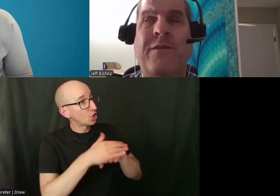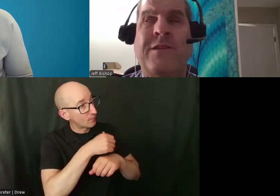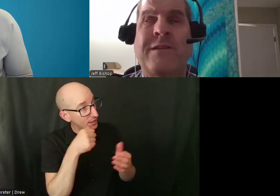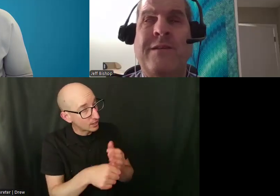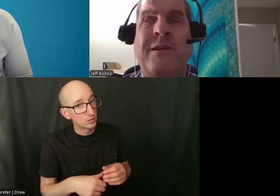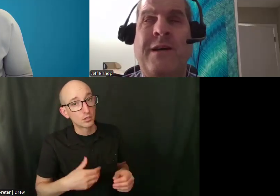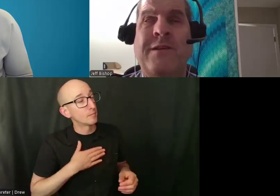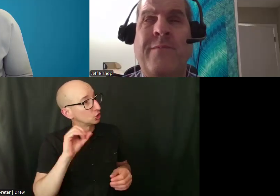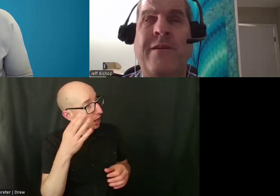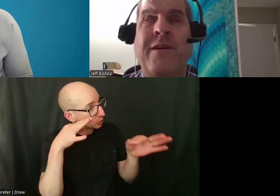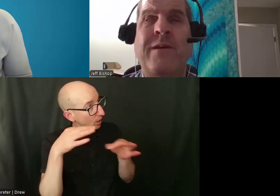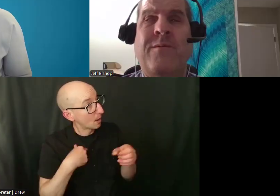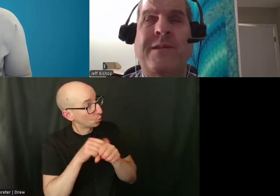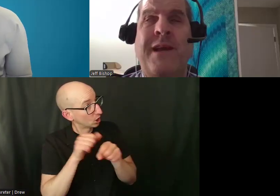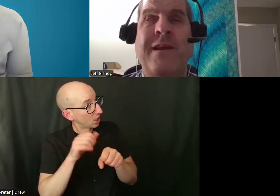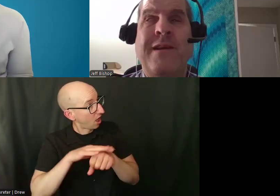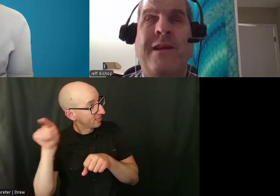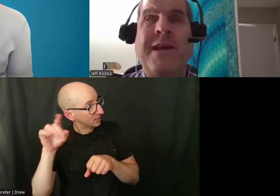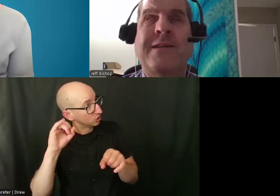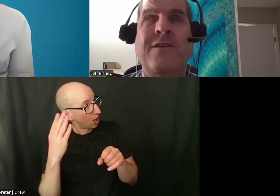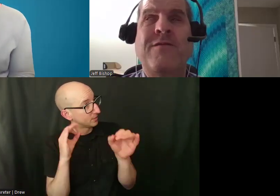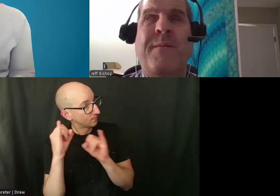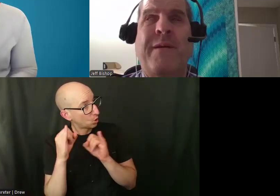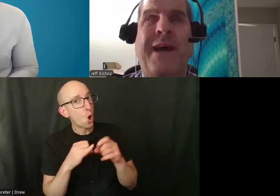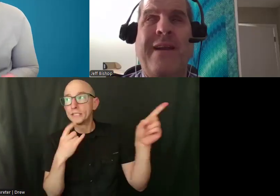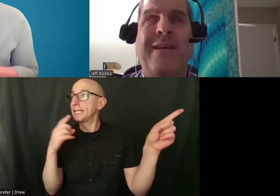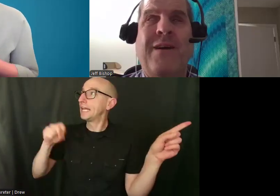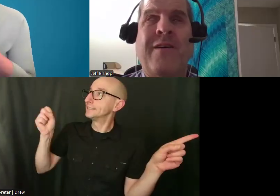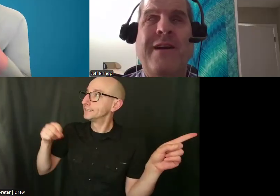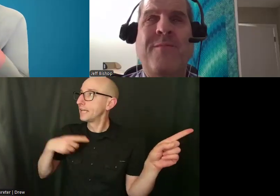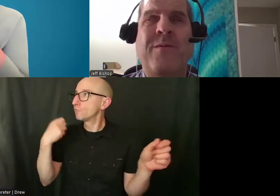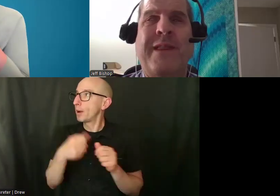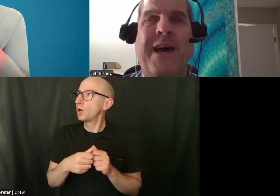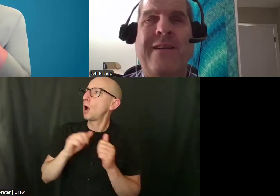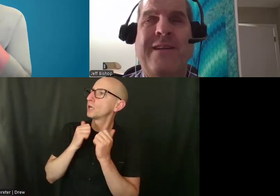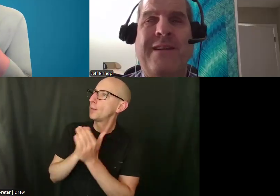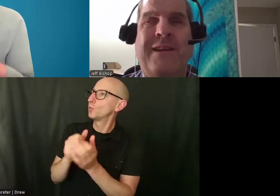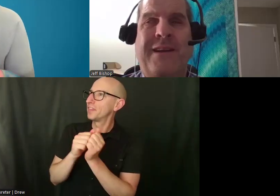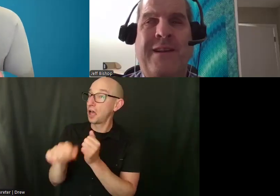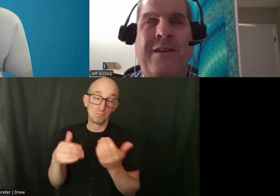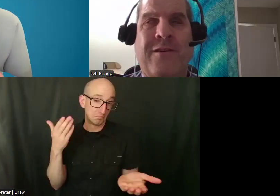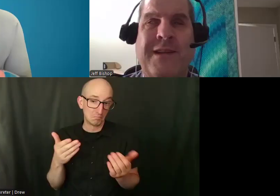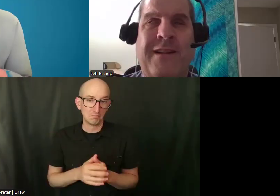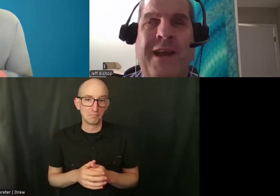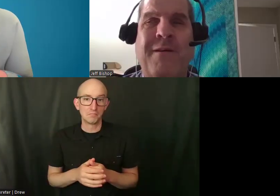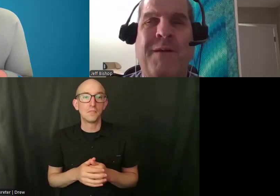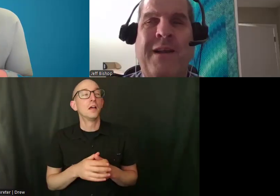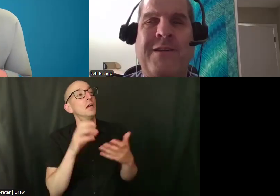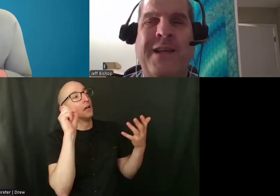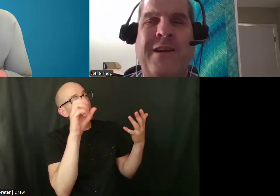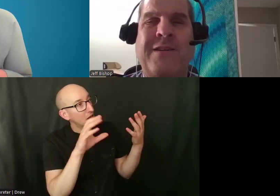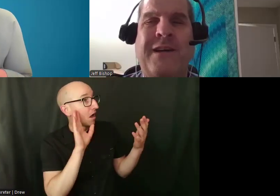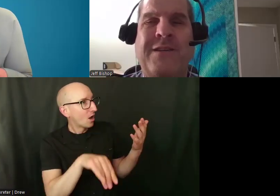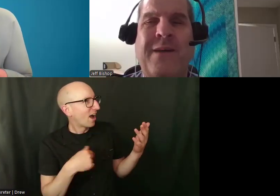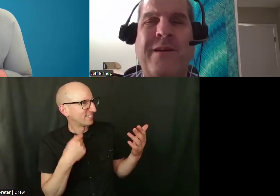working with for this job interview?" And it will say, "Yes, I do remember that. How can I help you with that?" And then you could tell it, "Hey, I